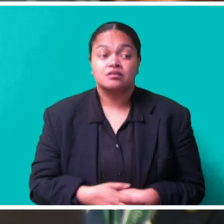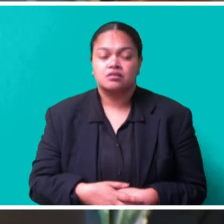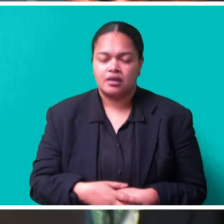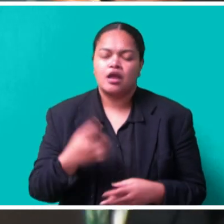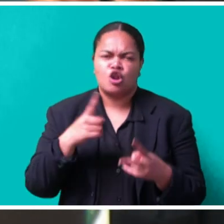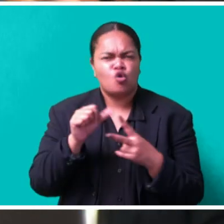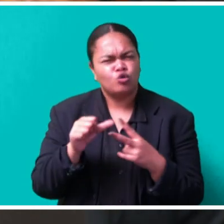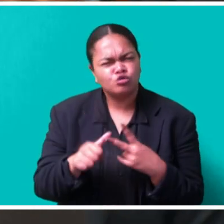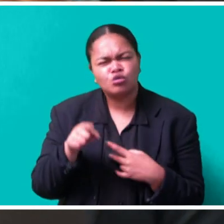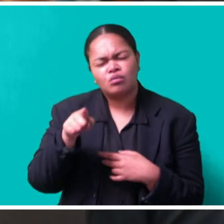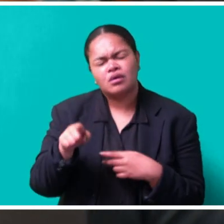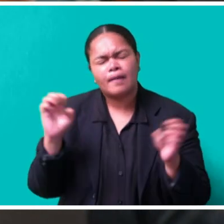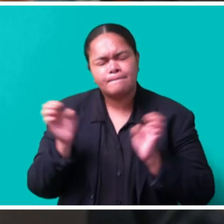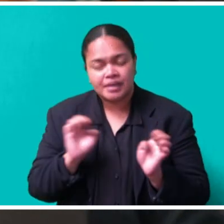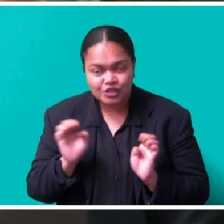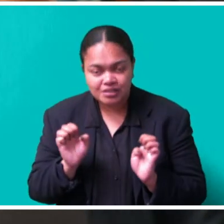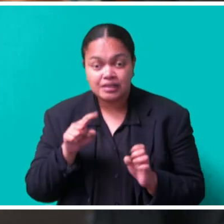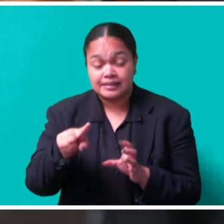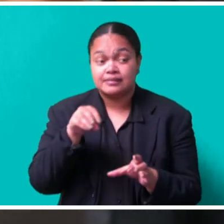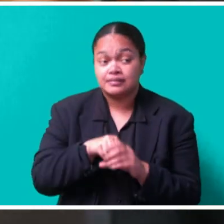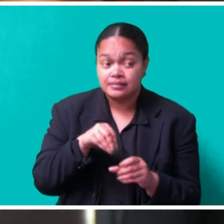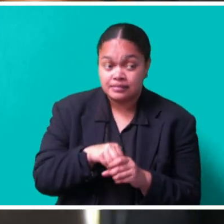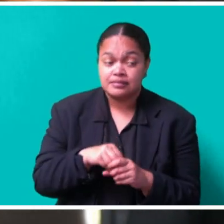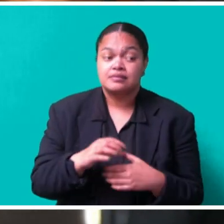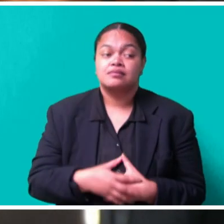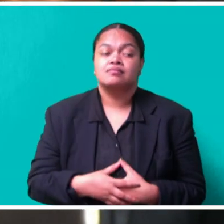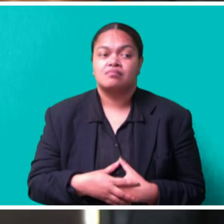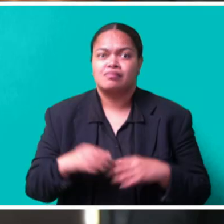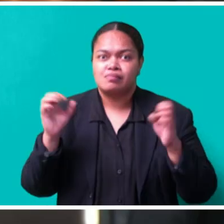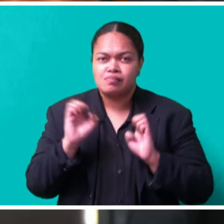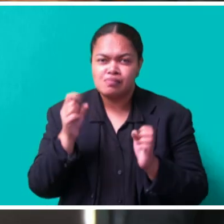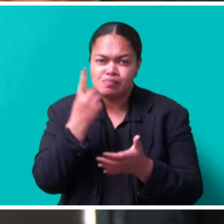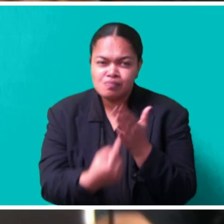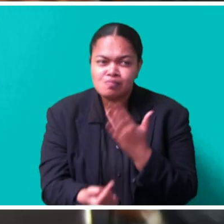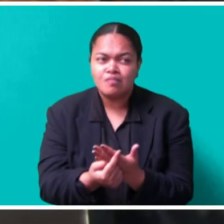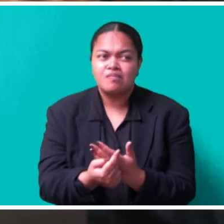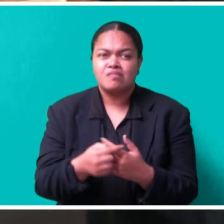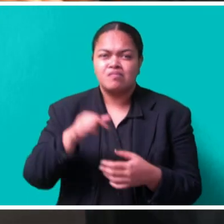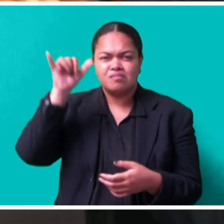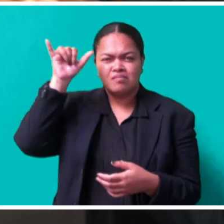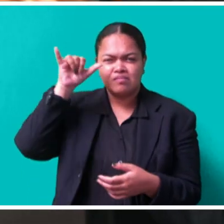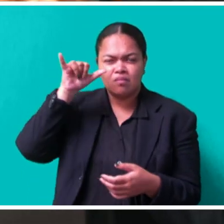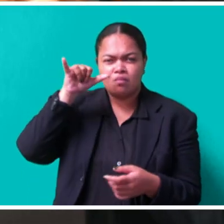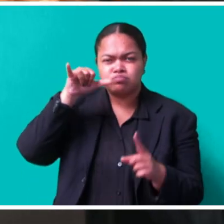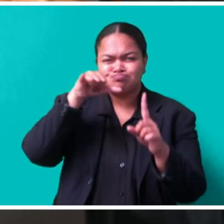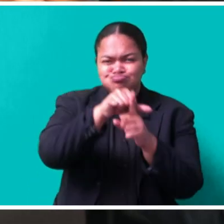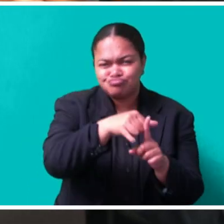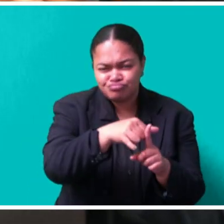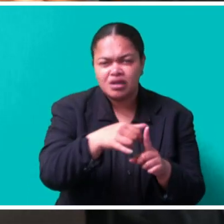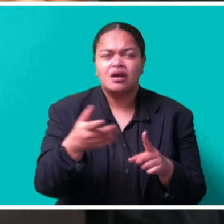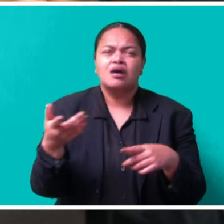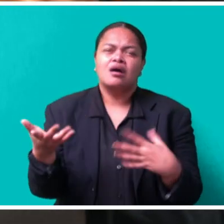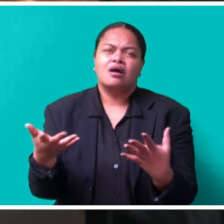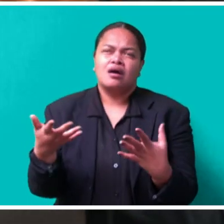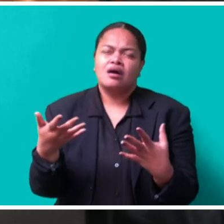emergencies. This now includes complex and emerging threats such as aircraft crashes, industrial